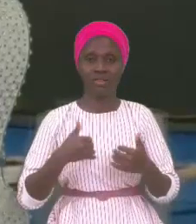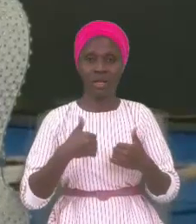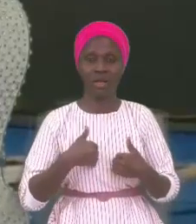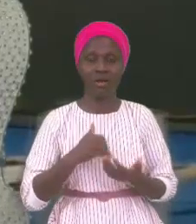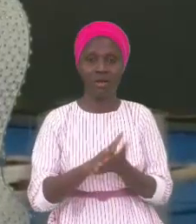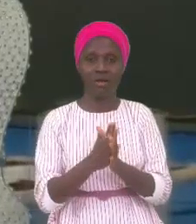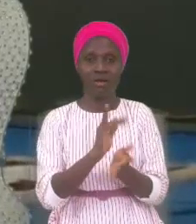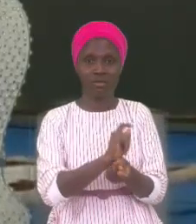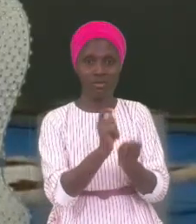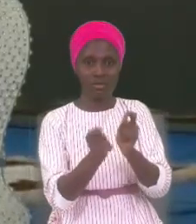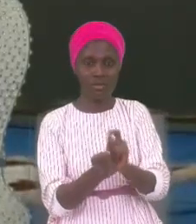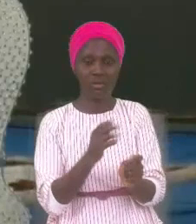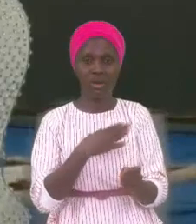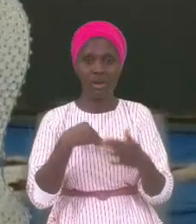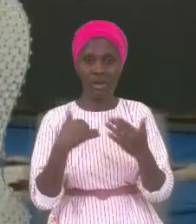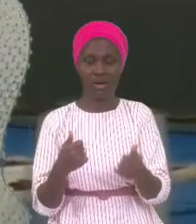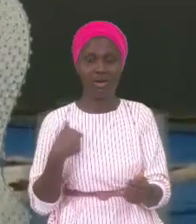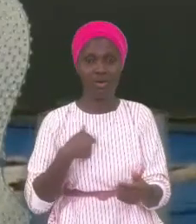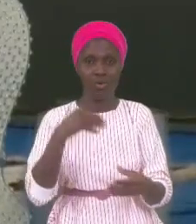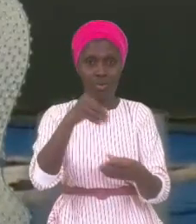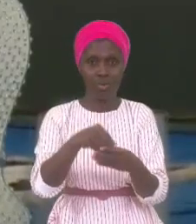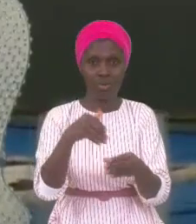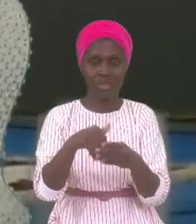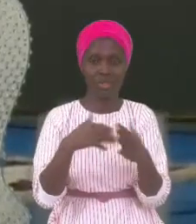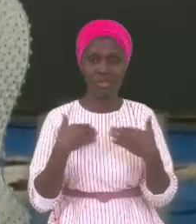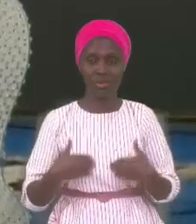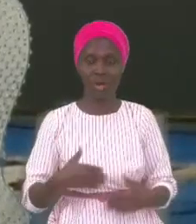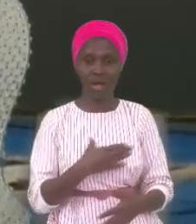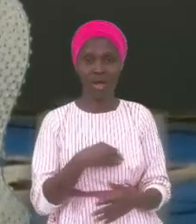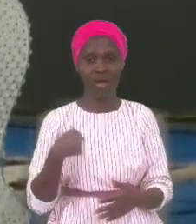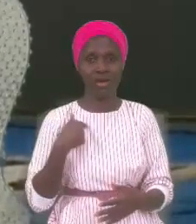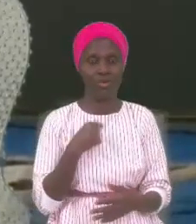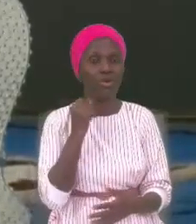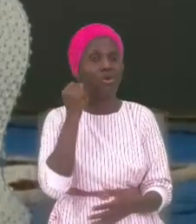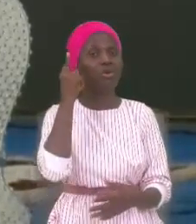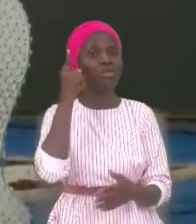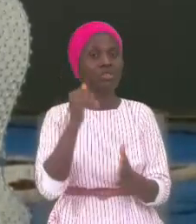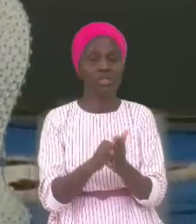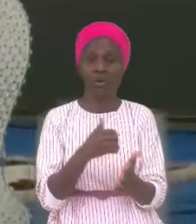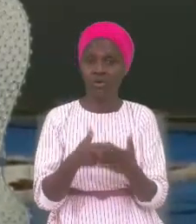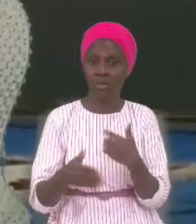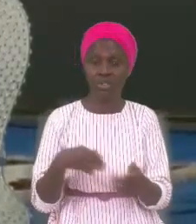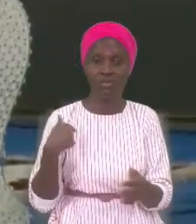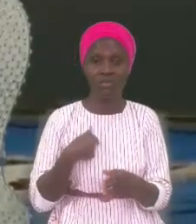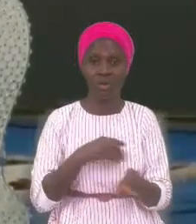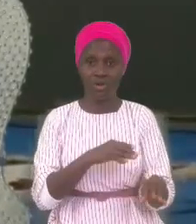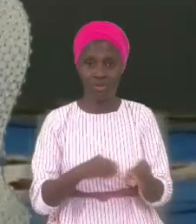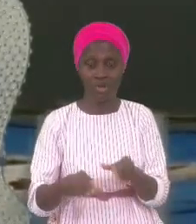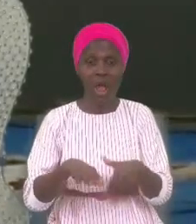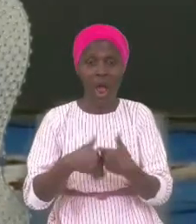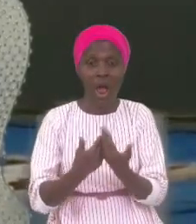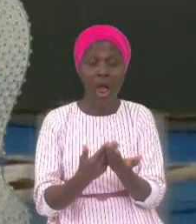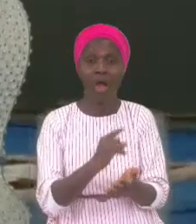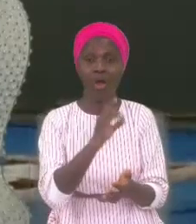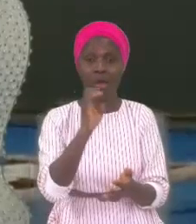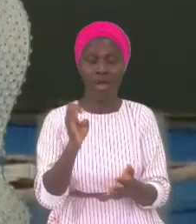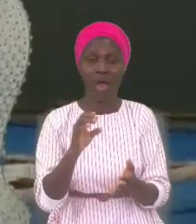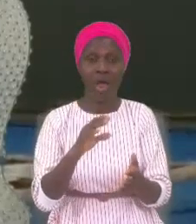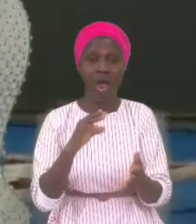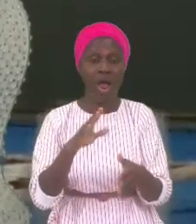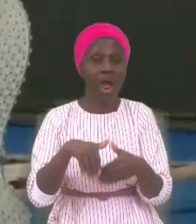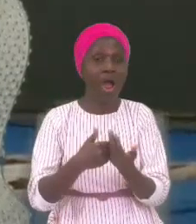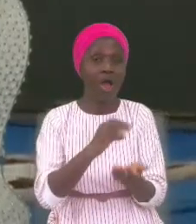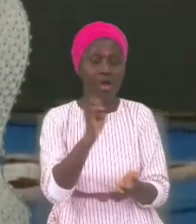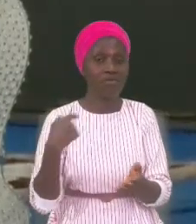we're put in the body, and we understand whatever we do, however we do that thing, anytime, anywhere we do